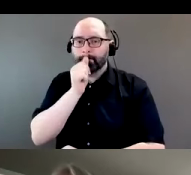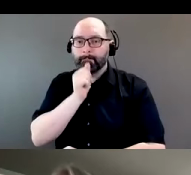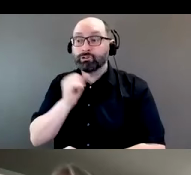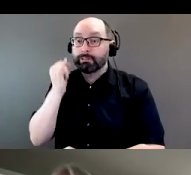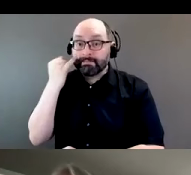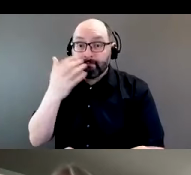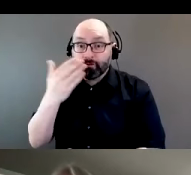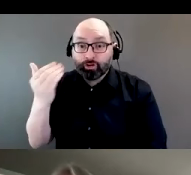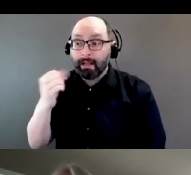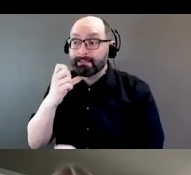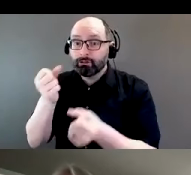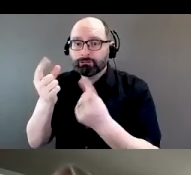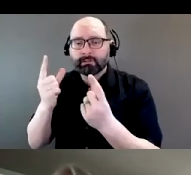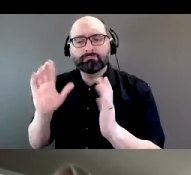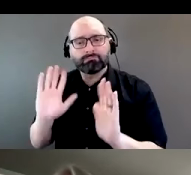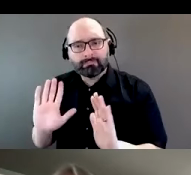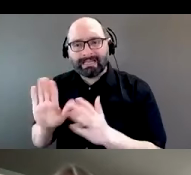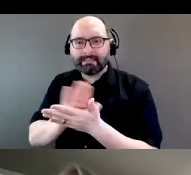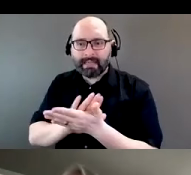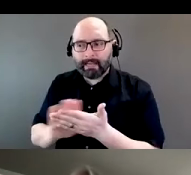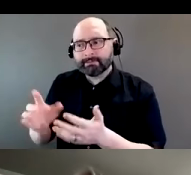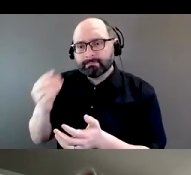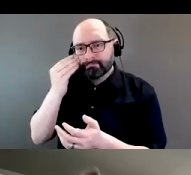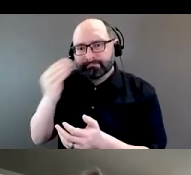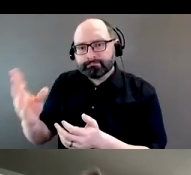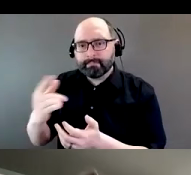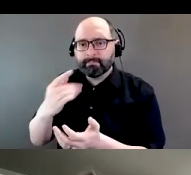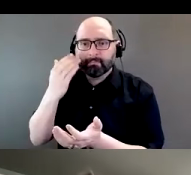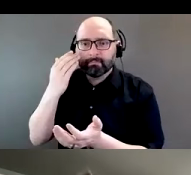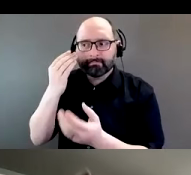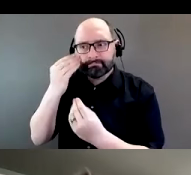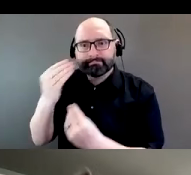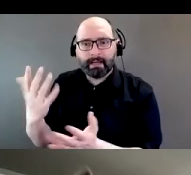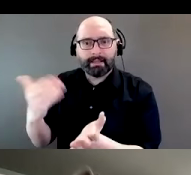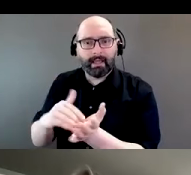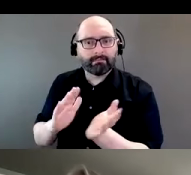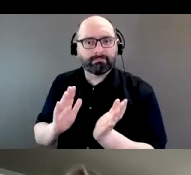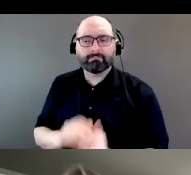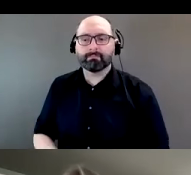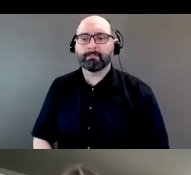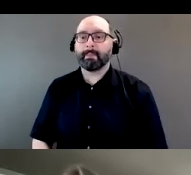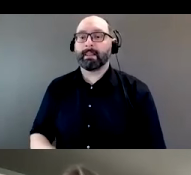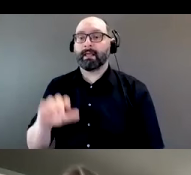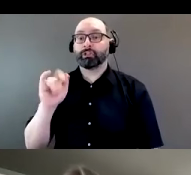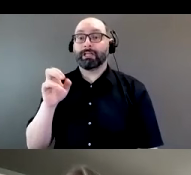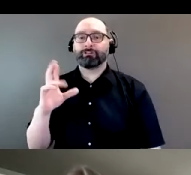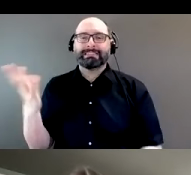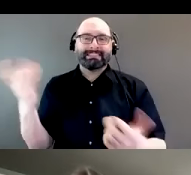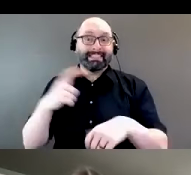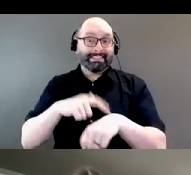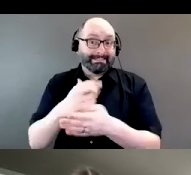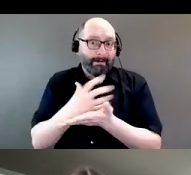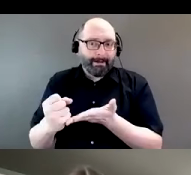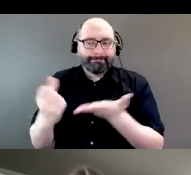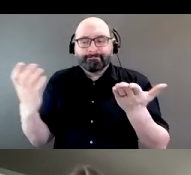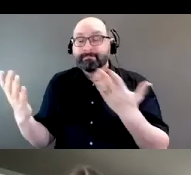can kindly let them know again, right? Great. Okay. So we're at time. I want to thank you both